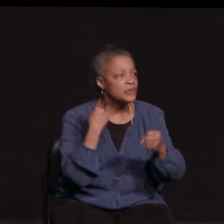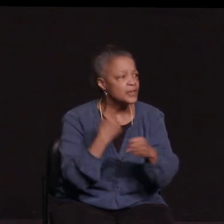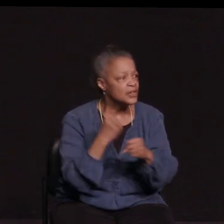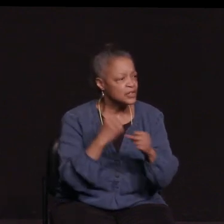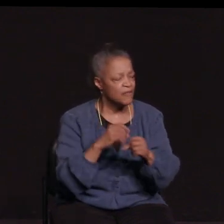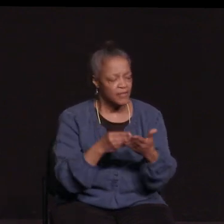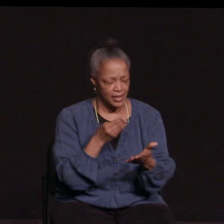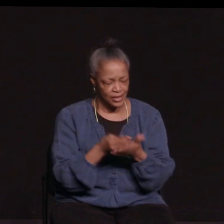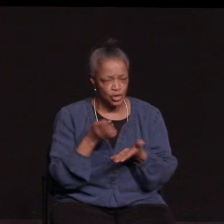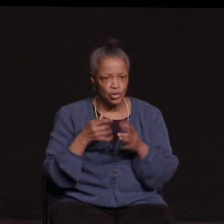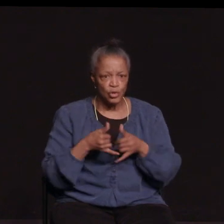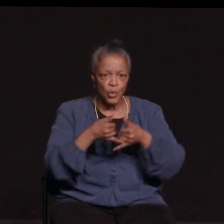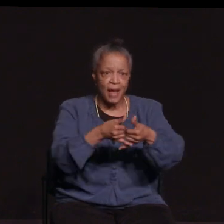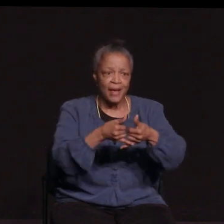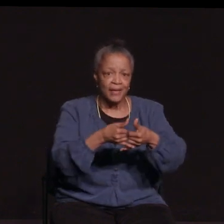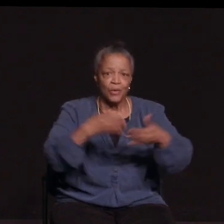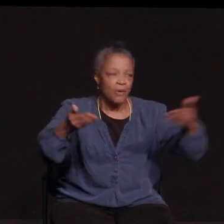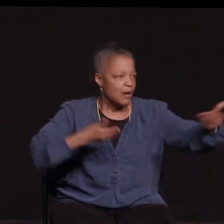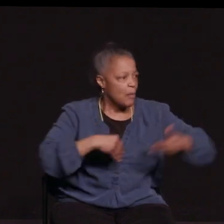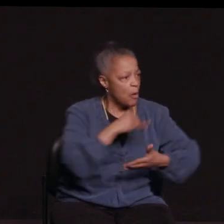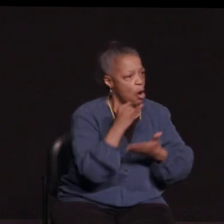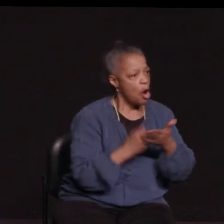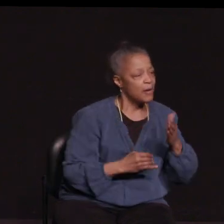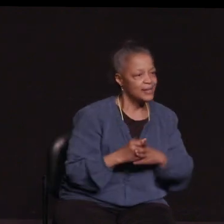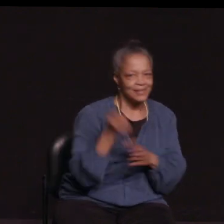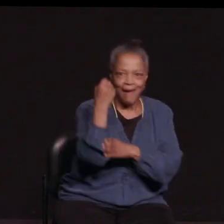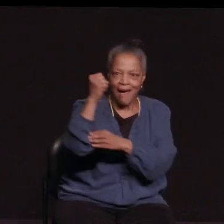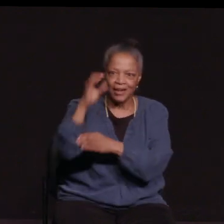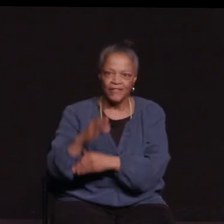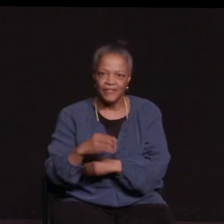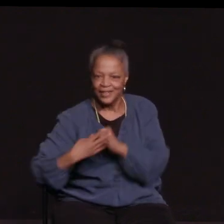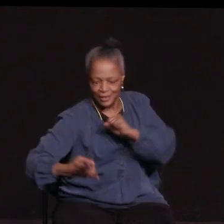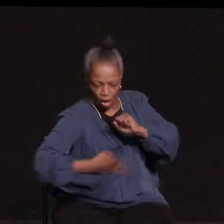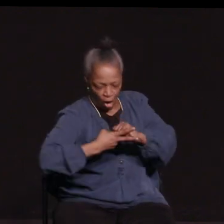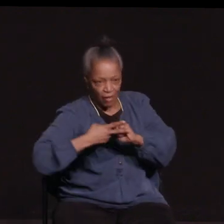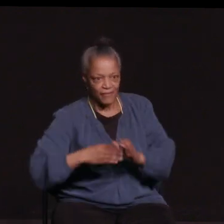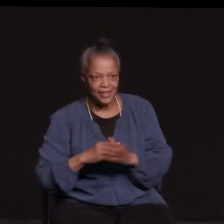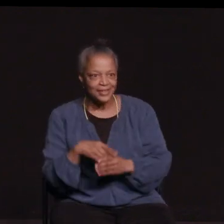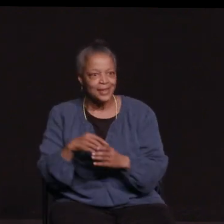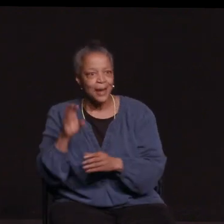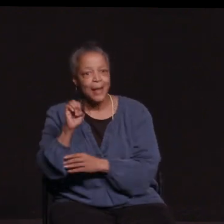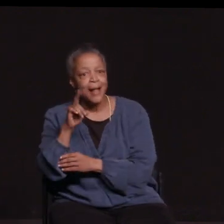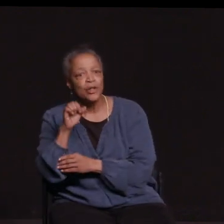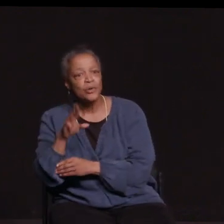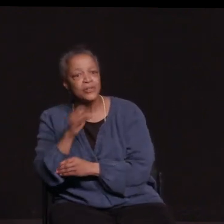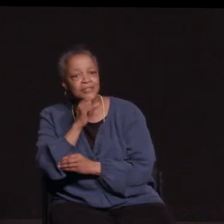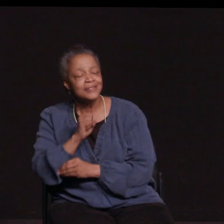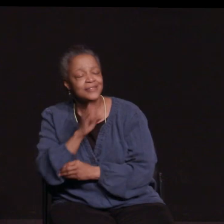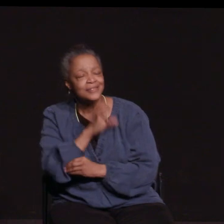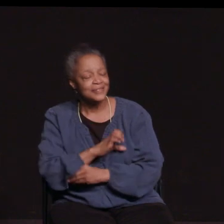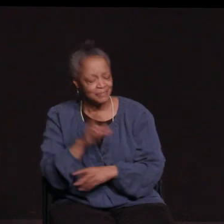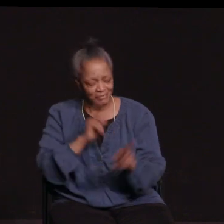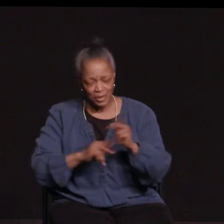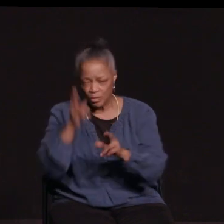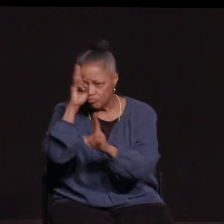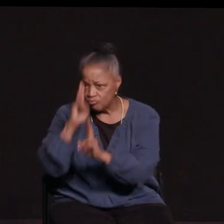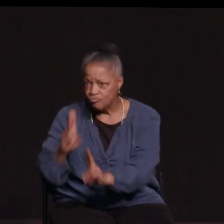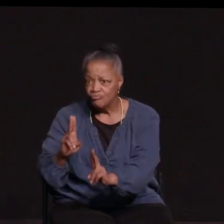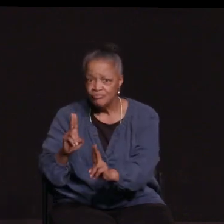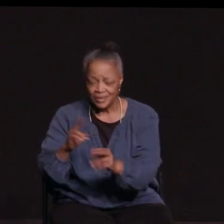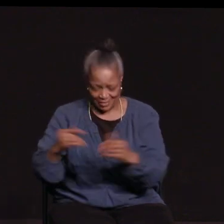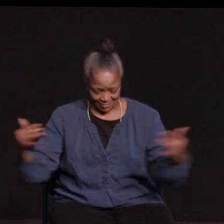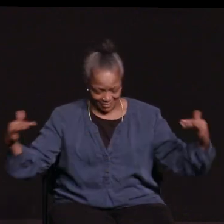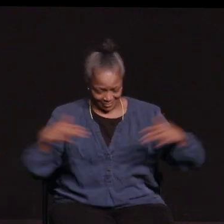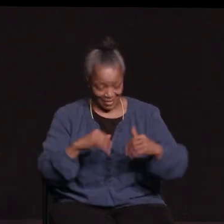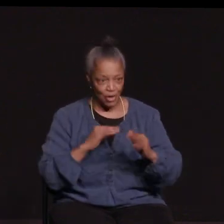grant, welcomed artists, activists, archivists, and elders into the campus community. We have